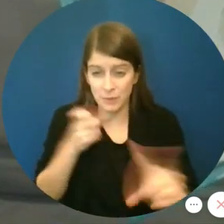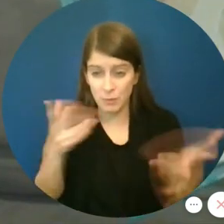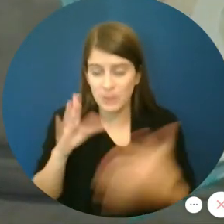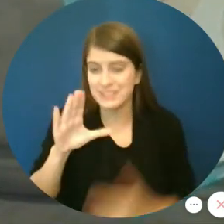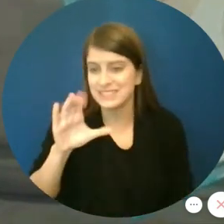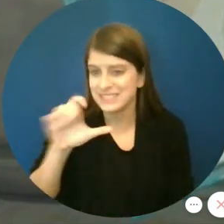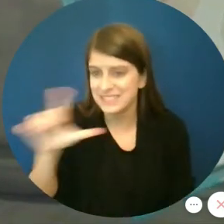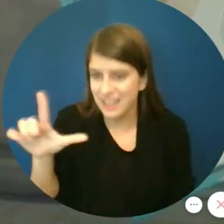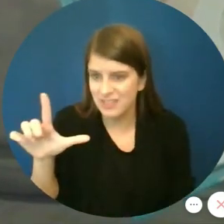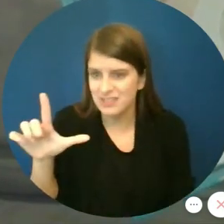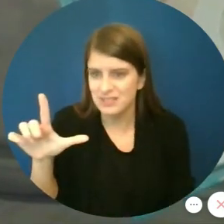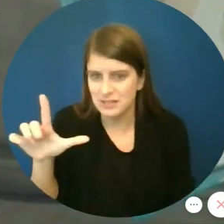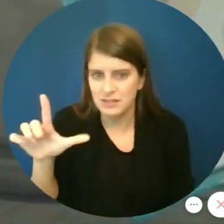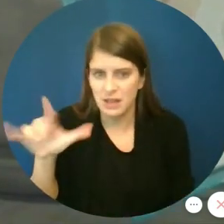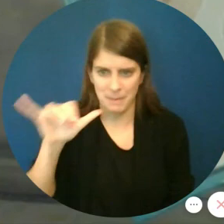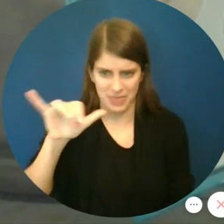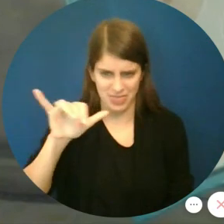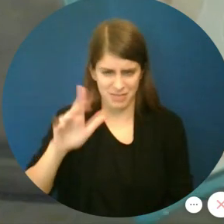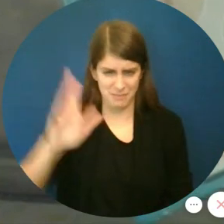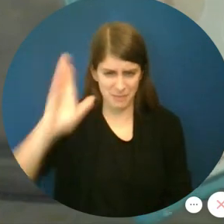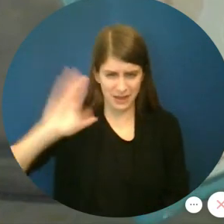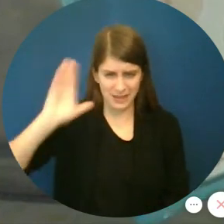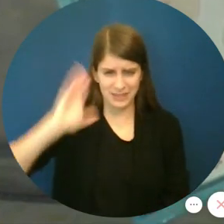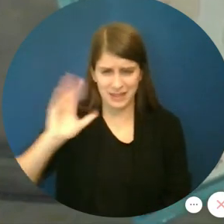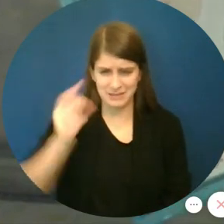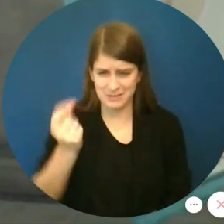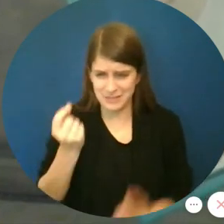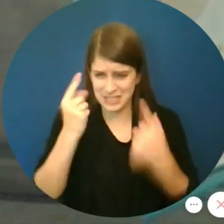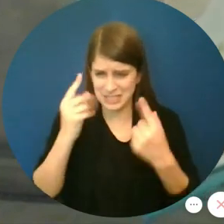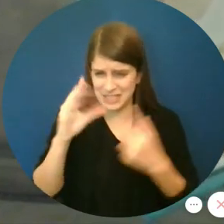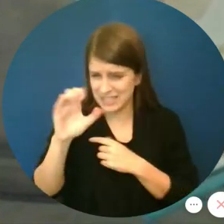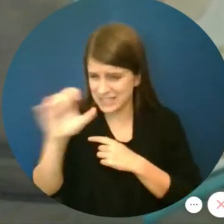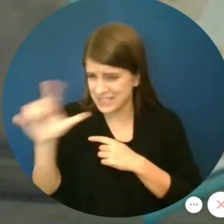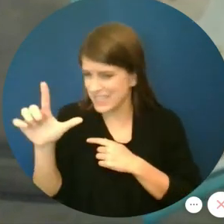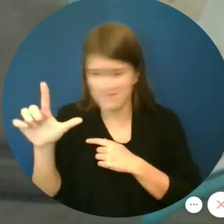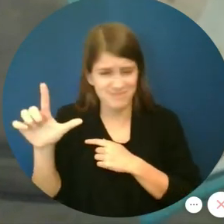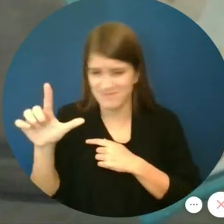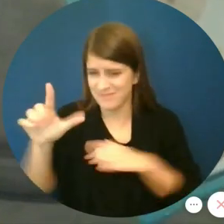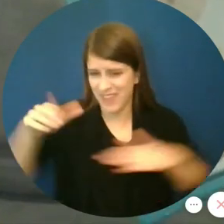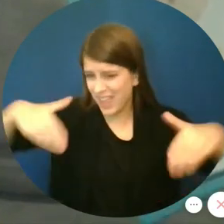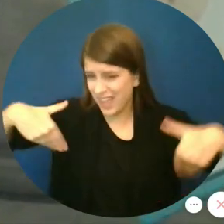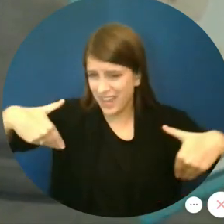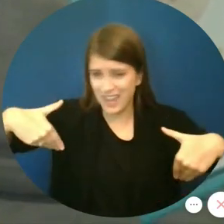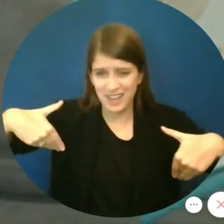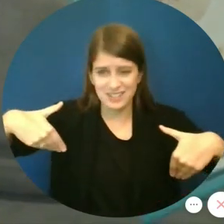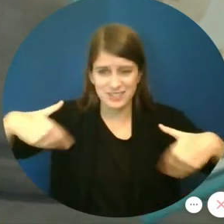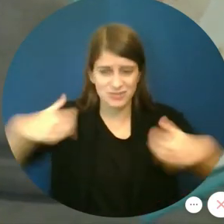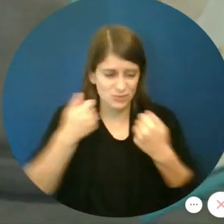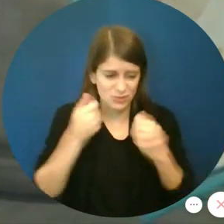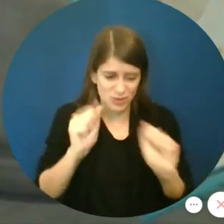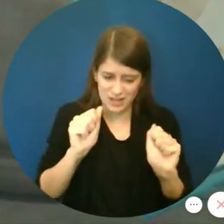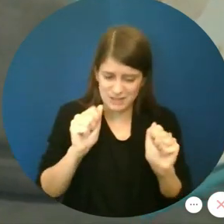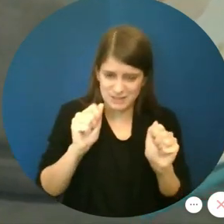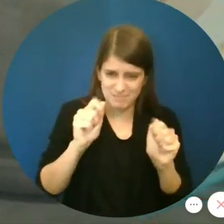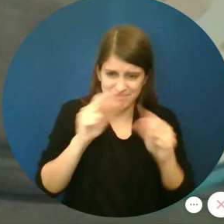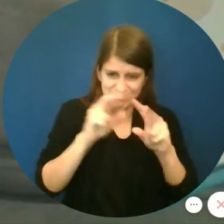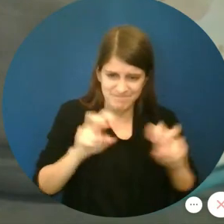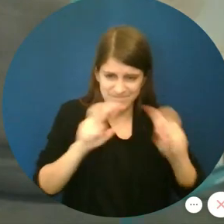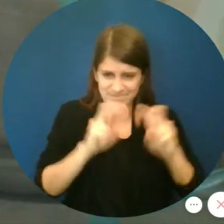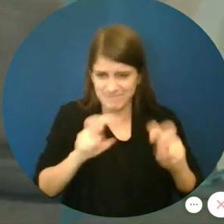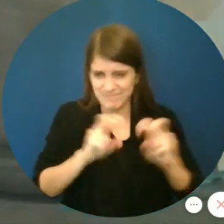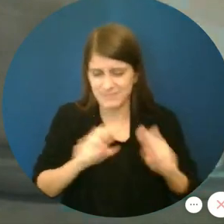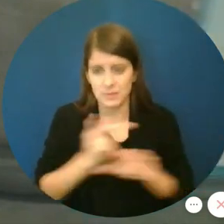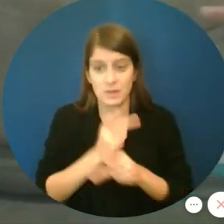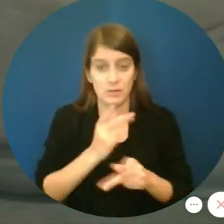basic understanding of how the different parts of the cell worked together as new life developed. Ernest wanted to